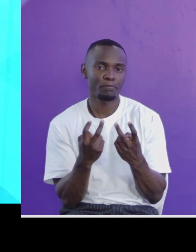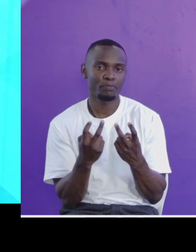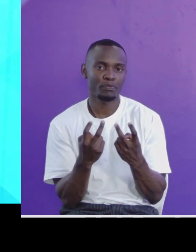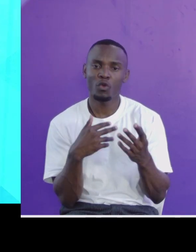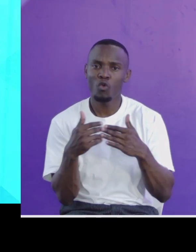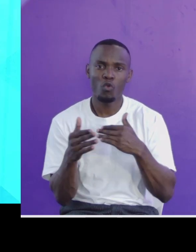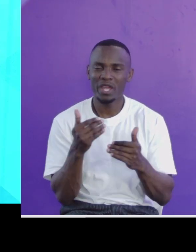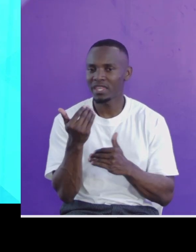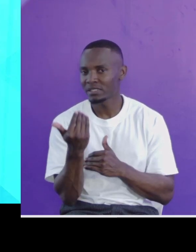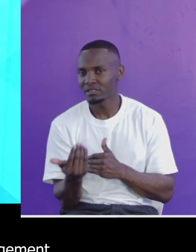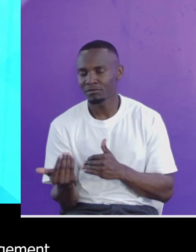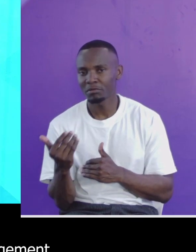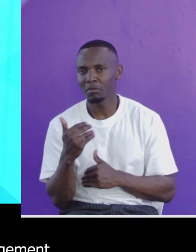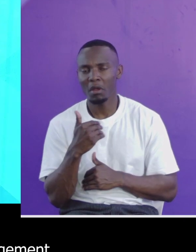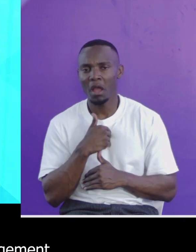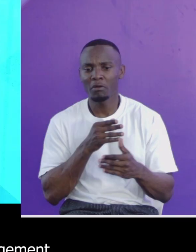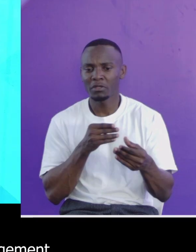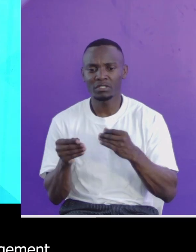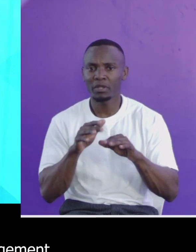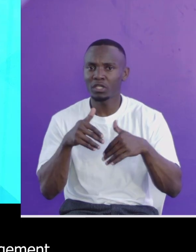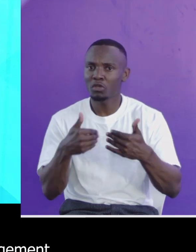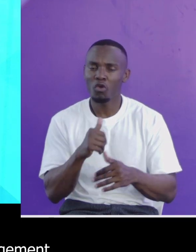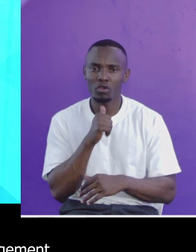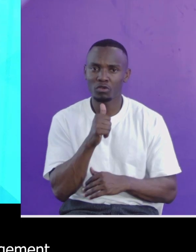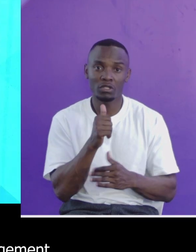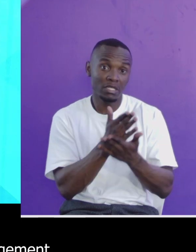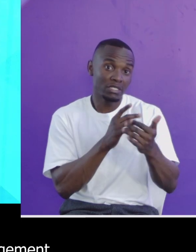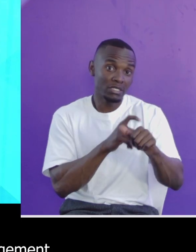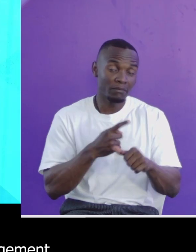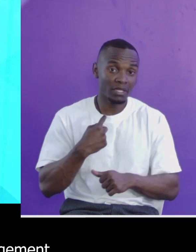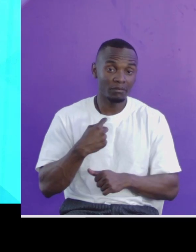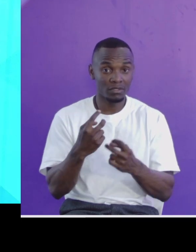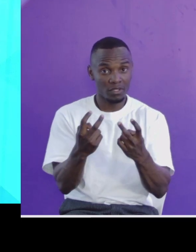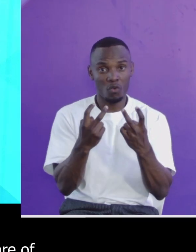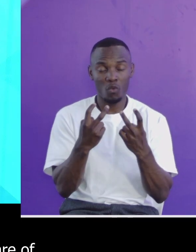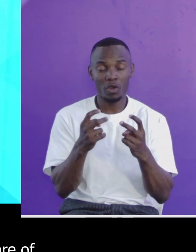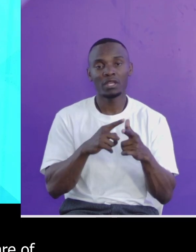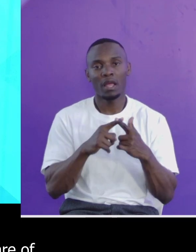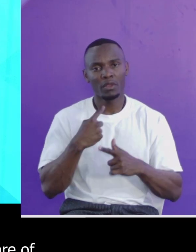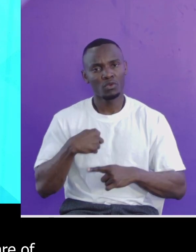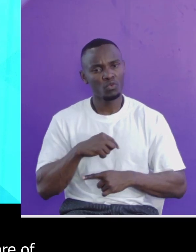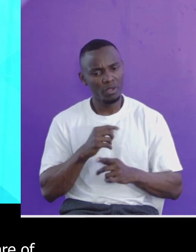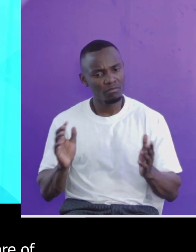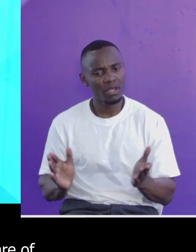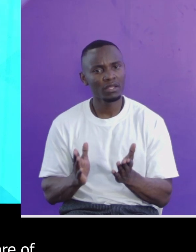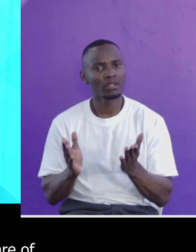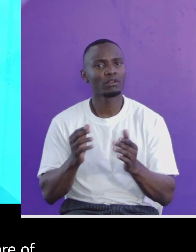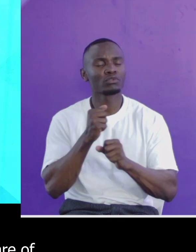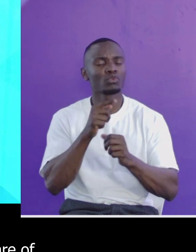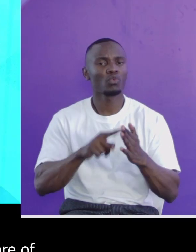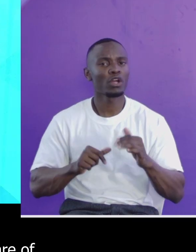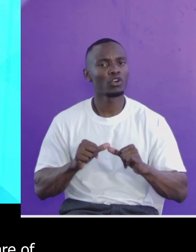as you have said. They watch us and sometimes we give them encouragement to continue with life